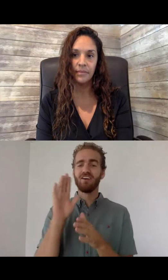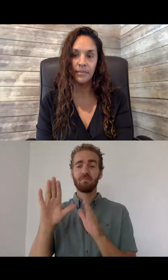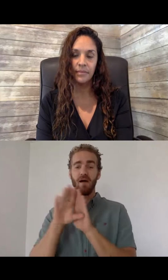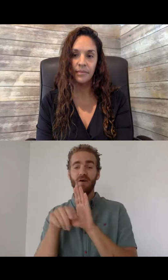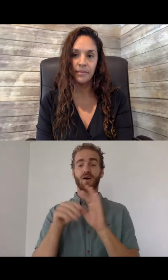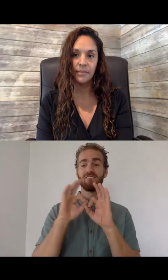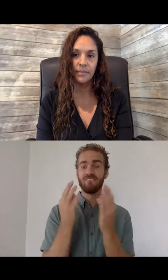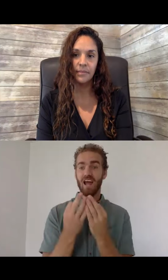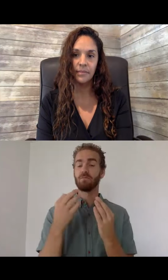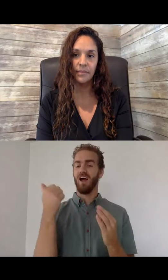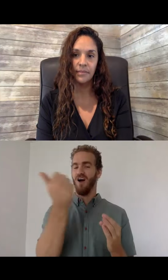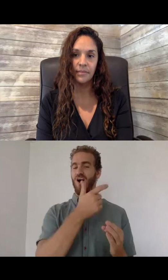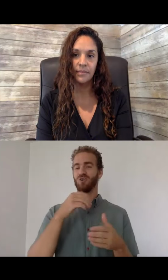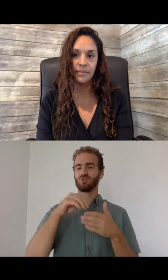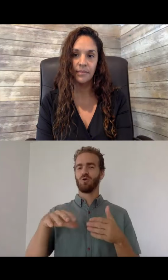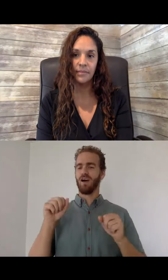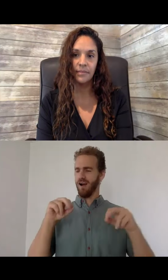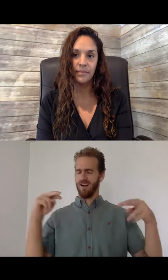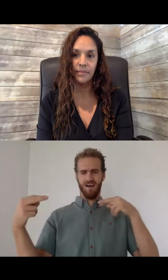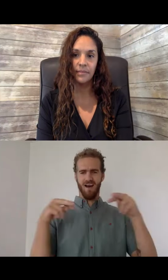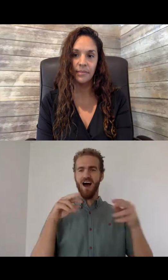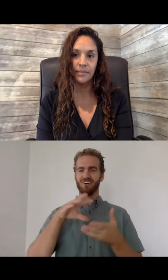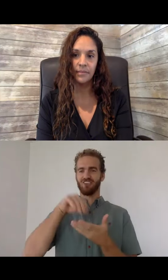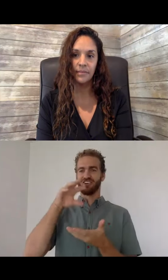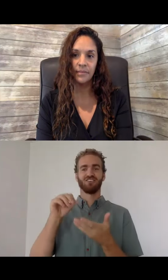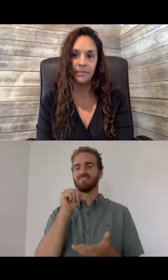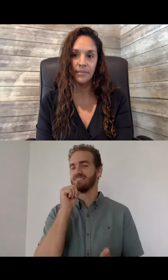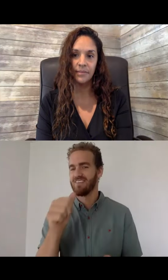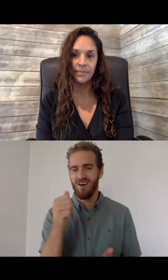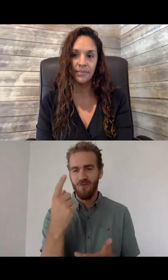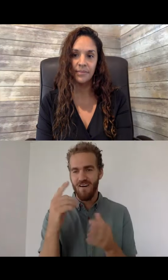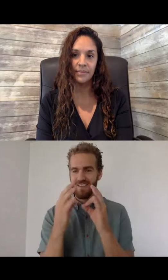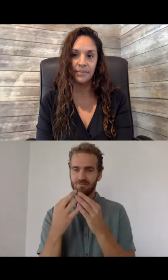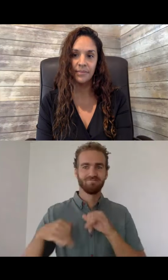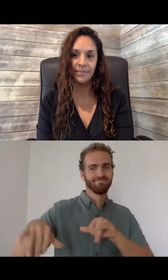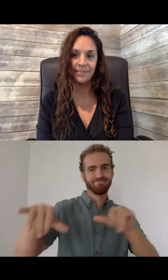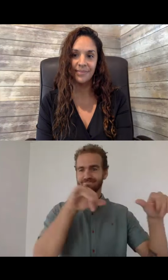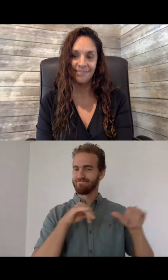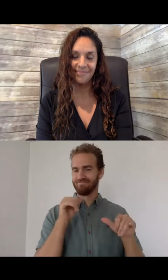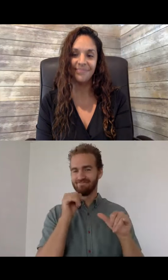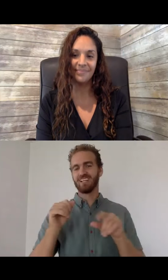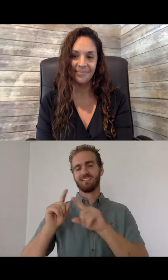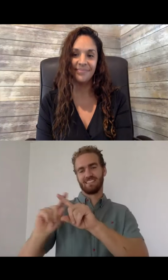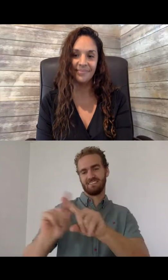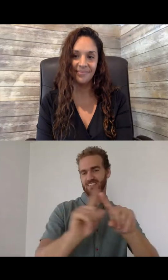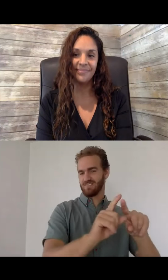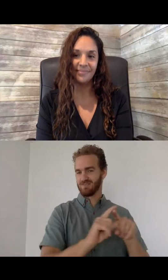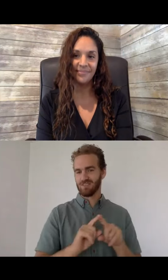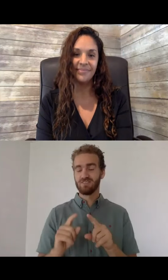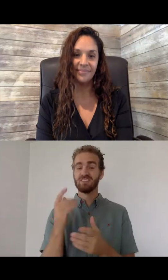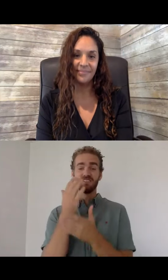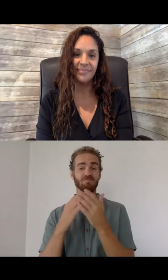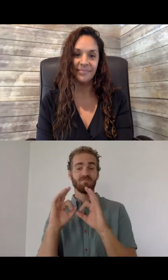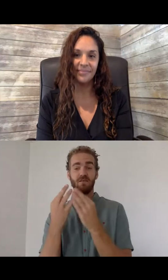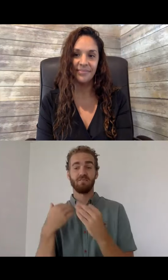identity, each student can share their background and their family history. All students can see and learn from each other. It's not that one family is the